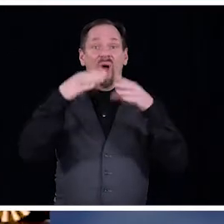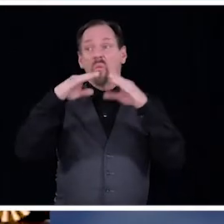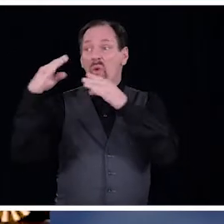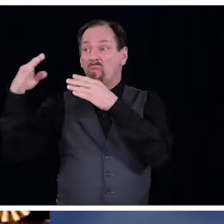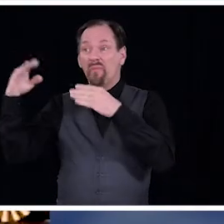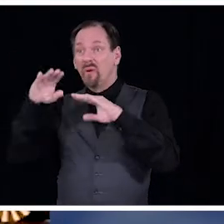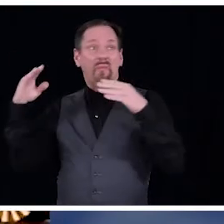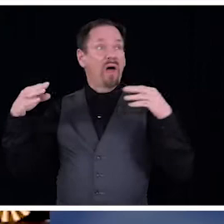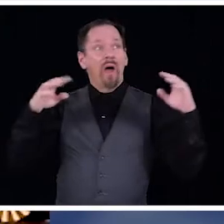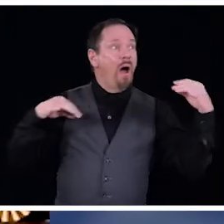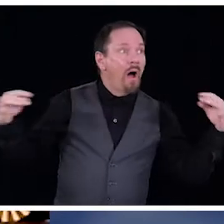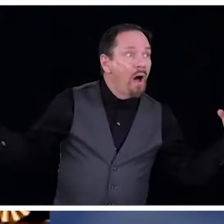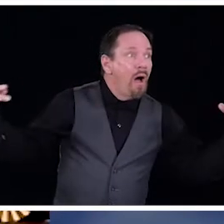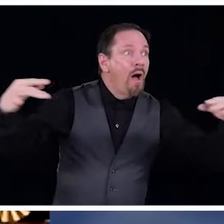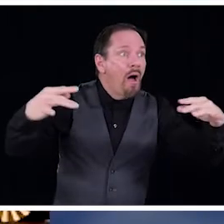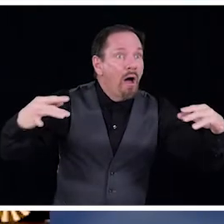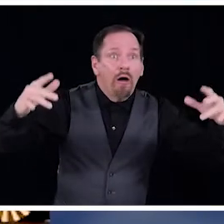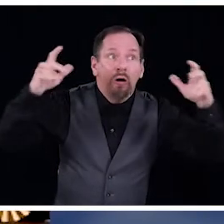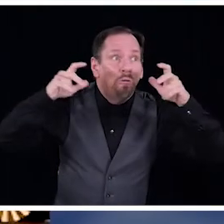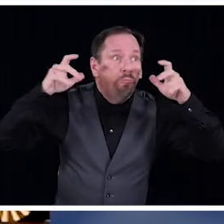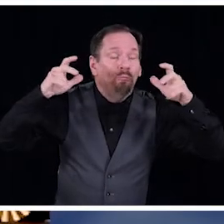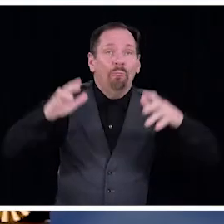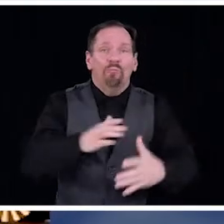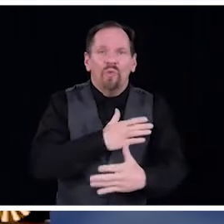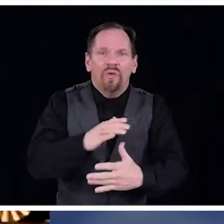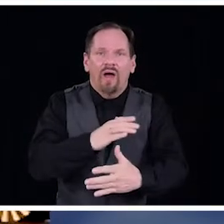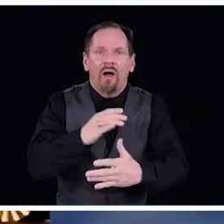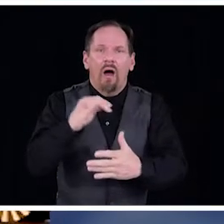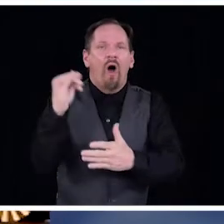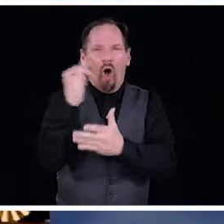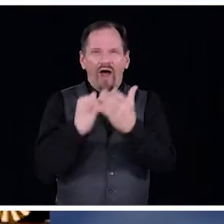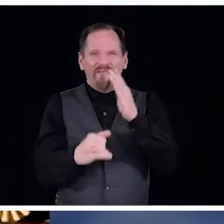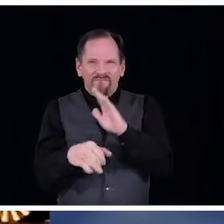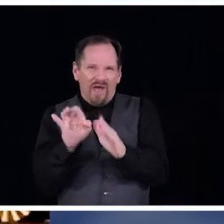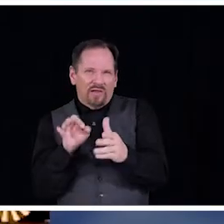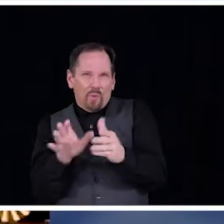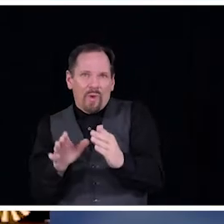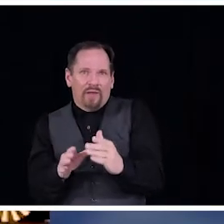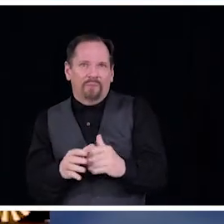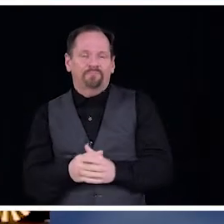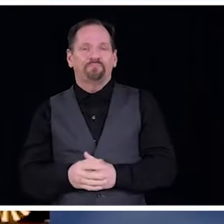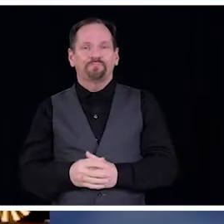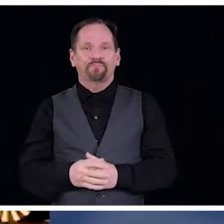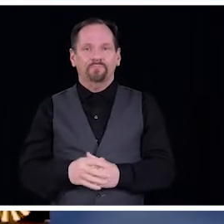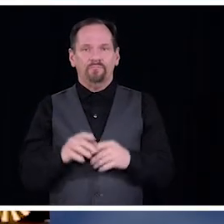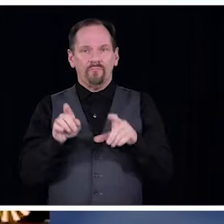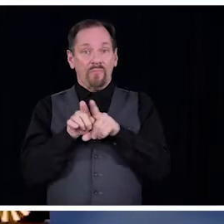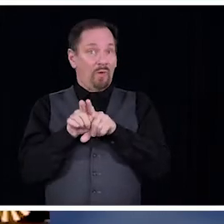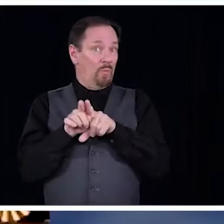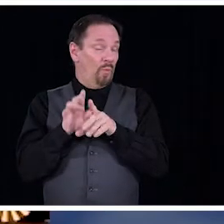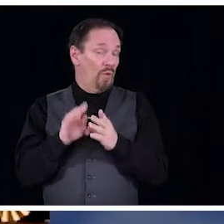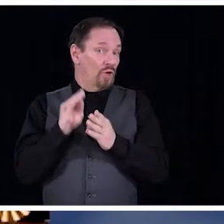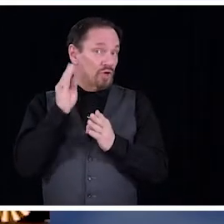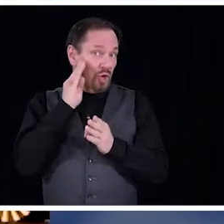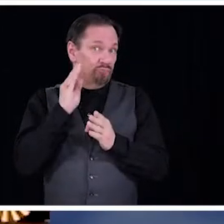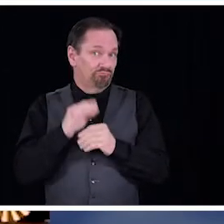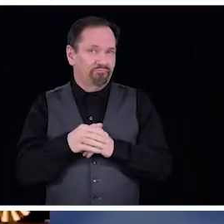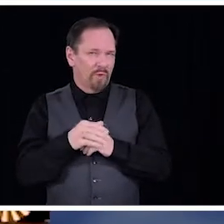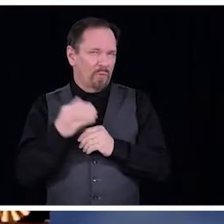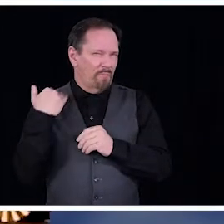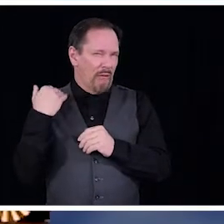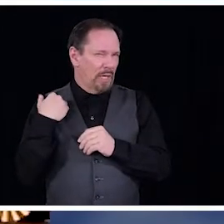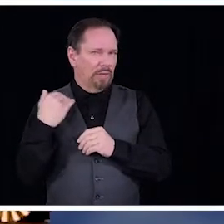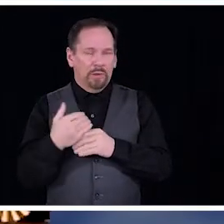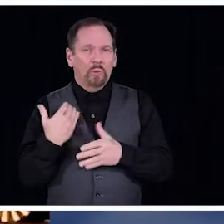Art finds a way. The second takeaway is that we also learned, or were reminded with new urgency, that